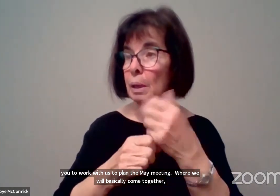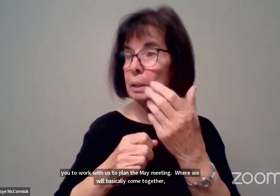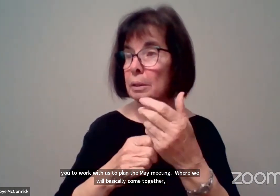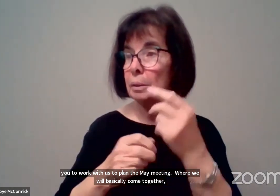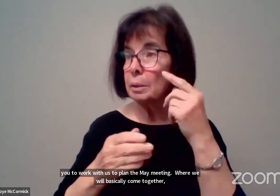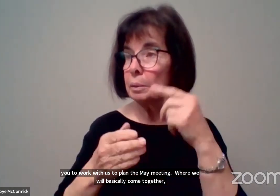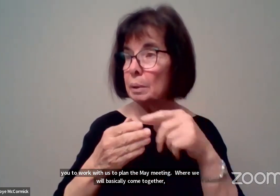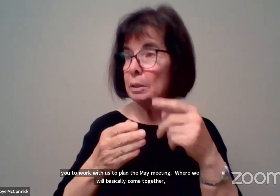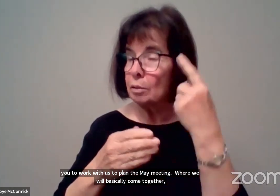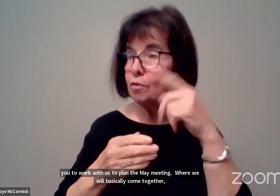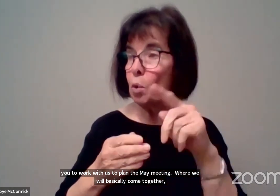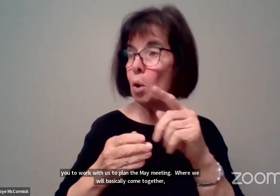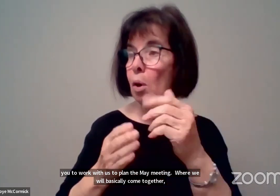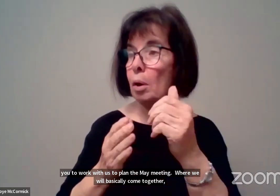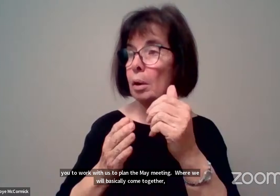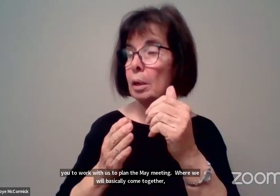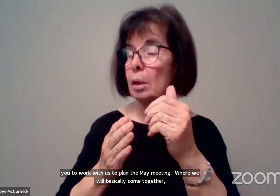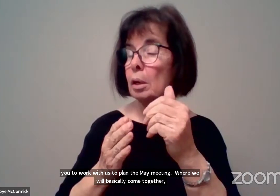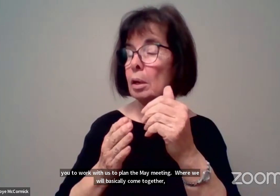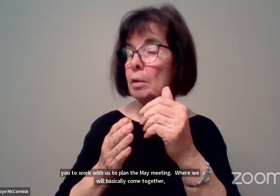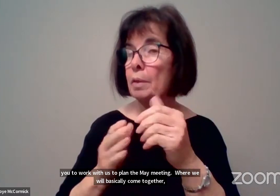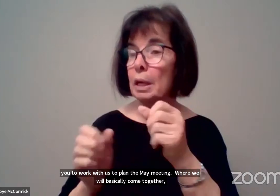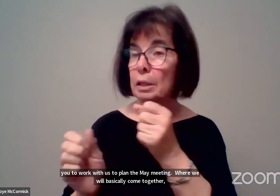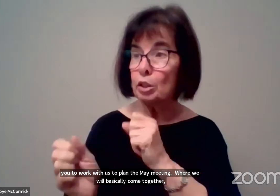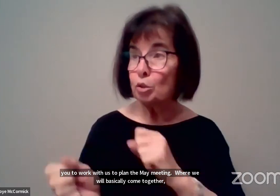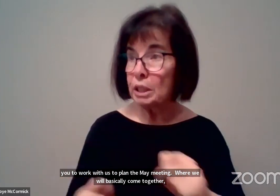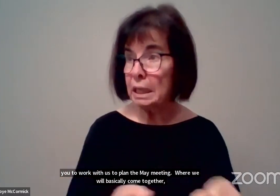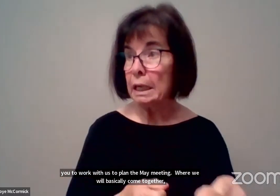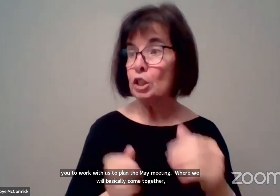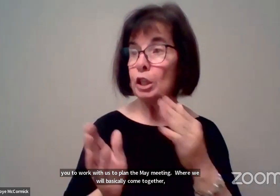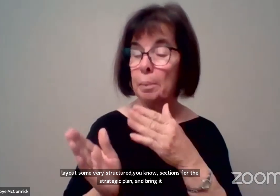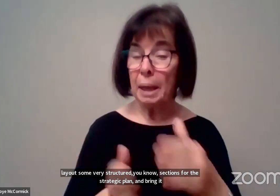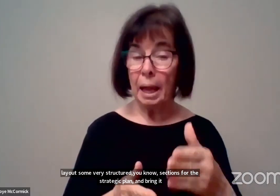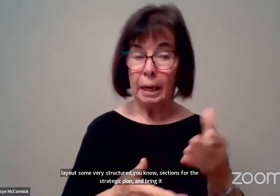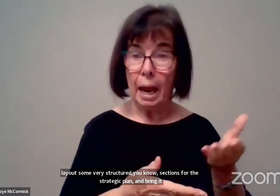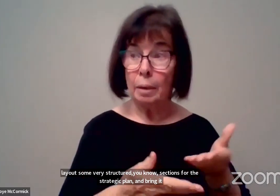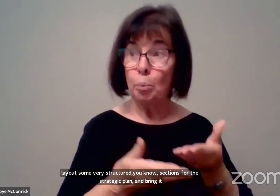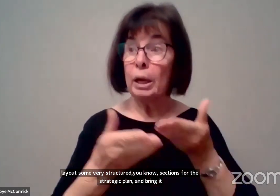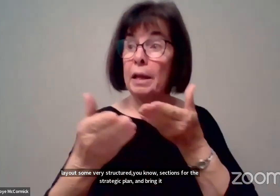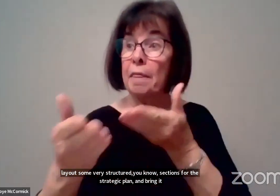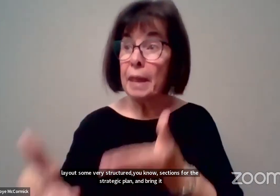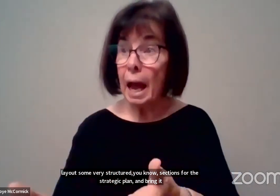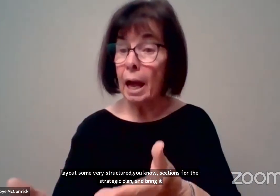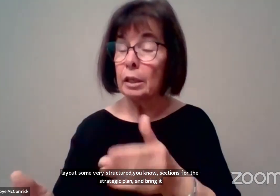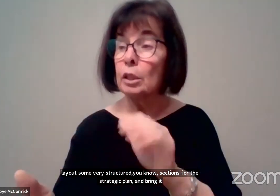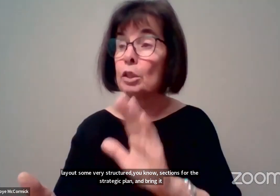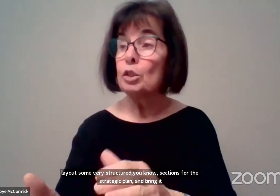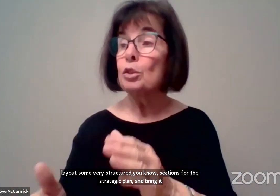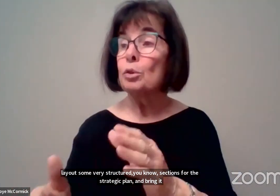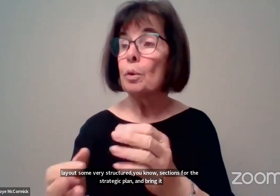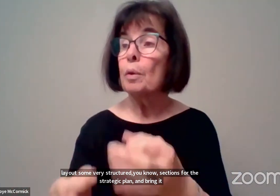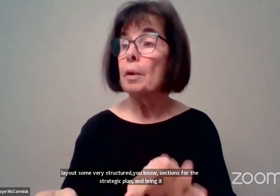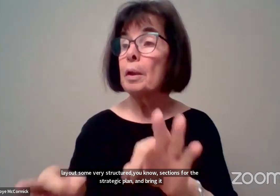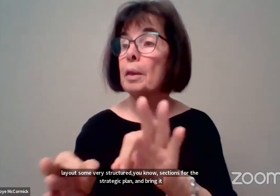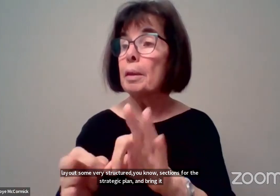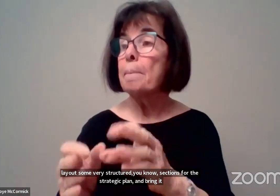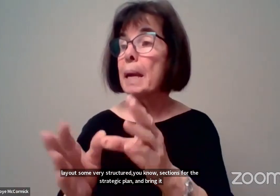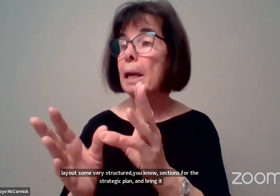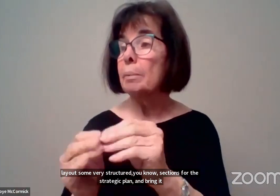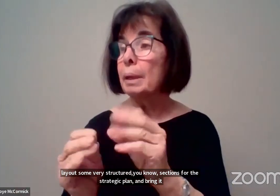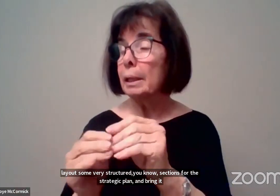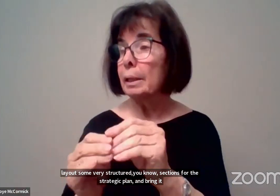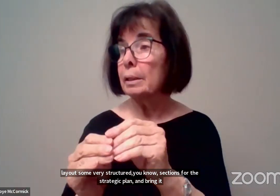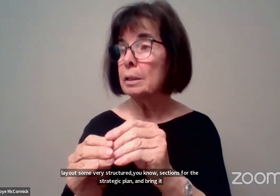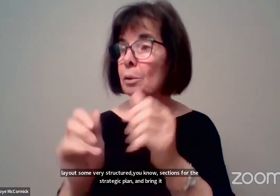the strategic plan and bring it to the May meeting so that we can get feedback in a very structured way,